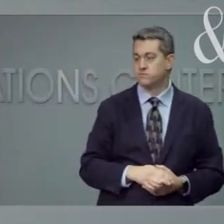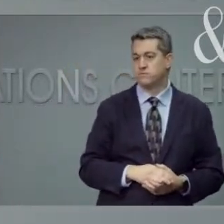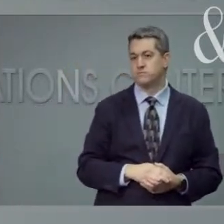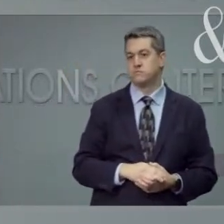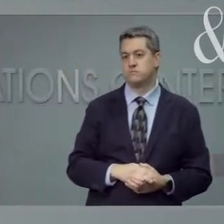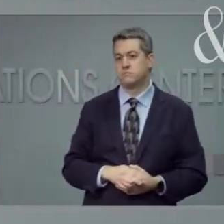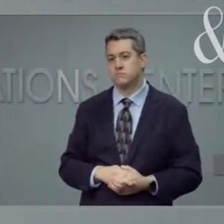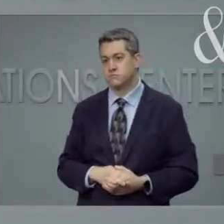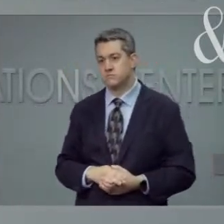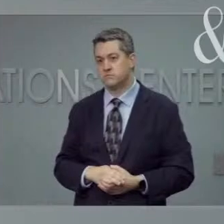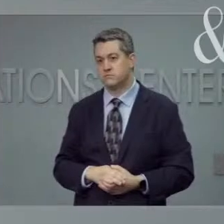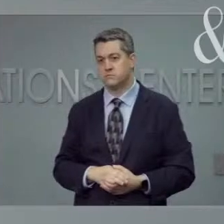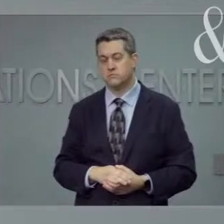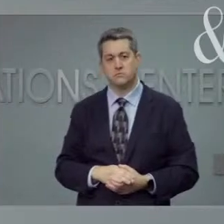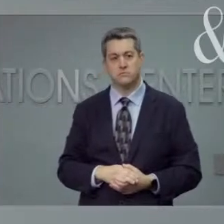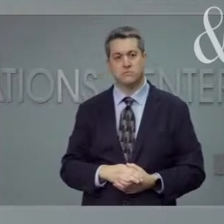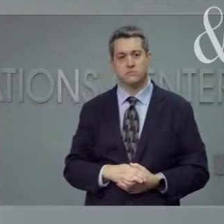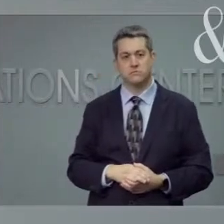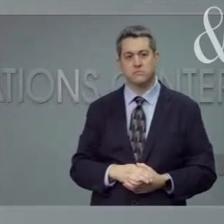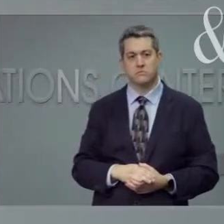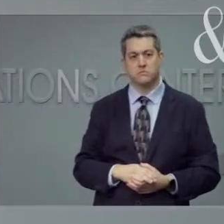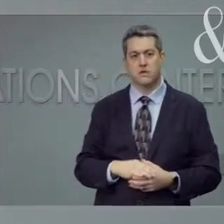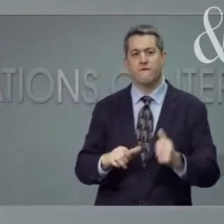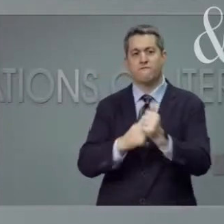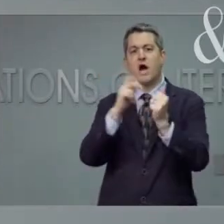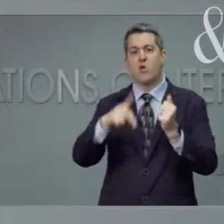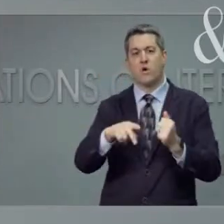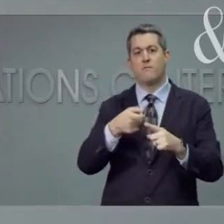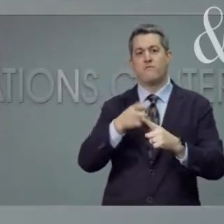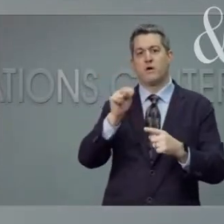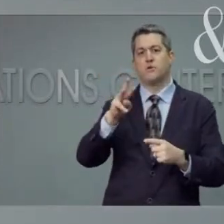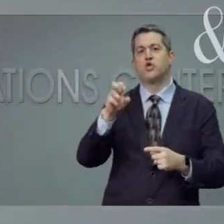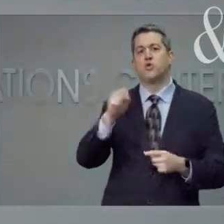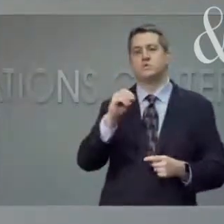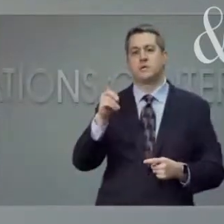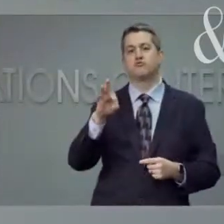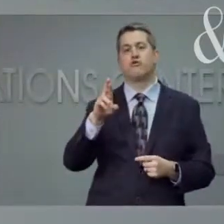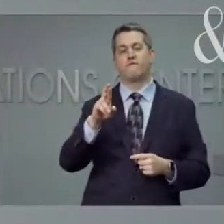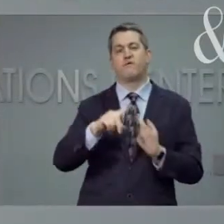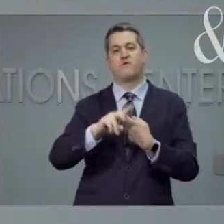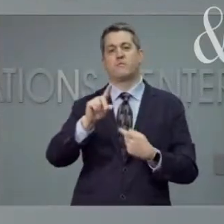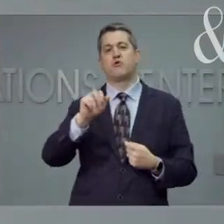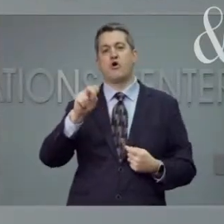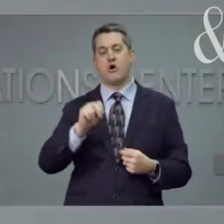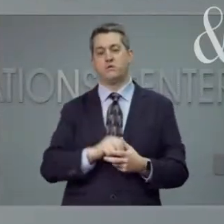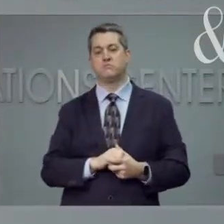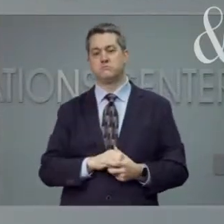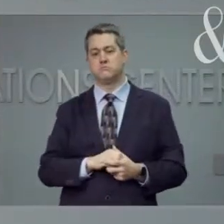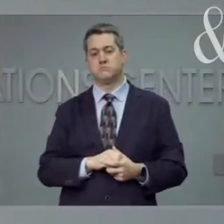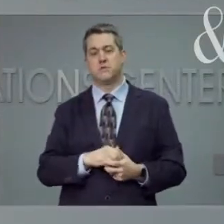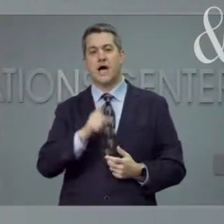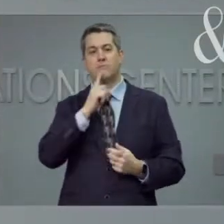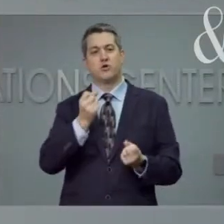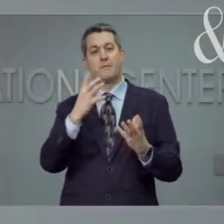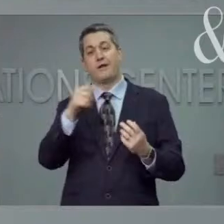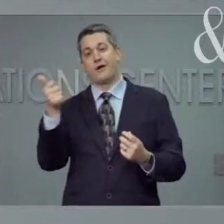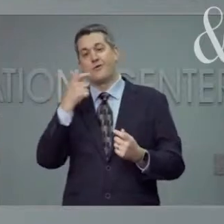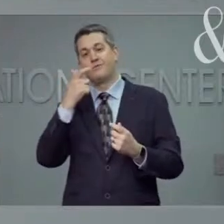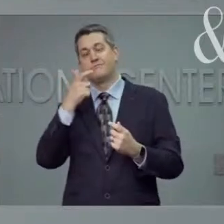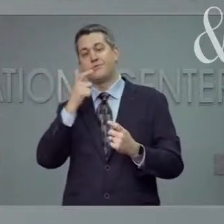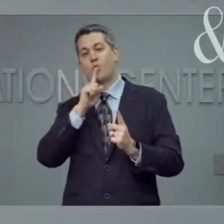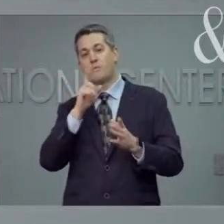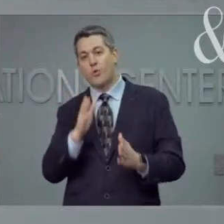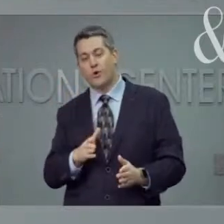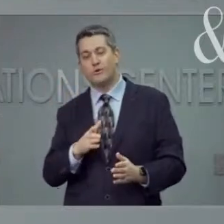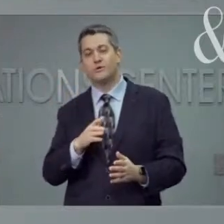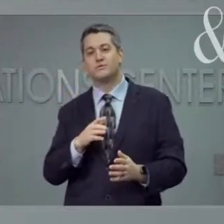Follow-up, Don Vaughn, News and Observer. Hi, thanks for the follow-up. Myself, and I'm sure plenty of other reporters, are